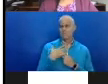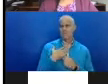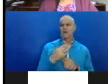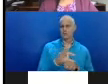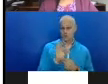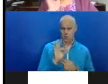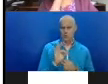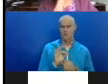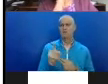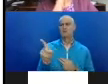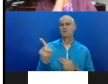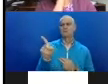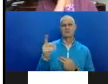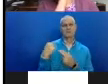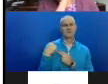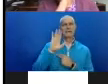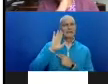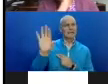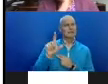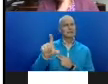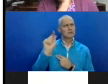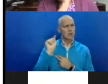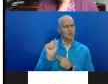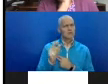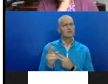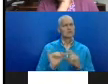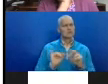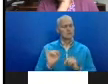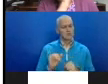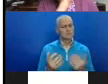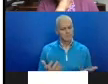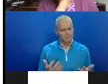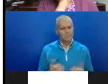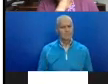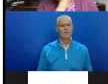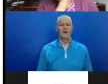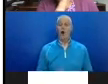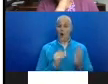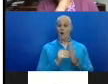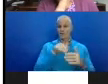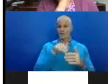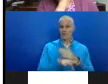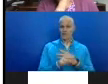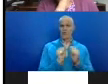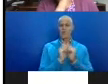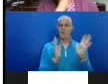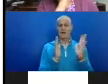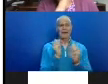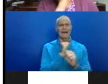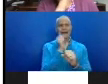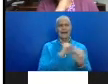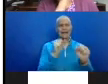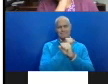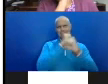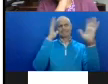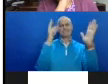people are responsible for their choices. I'll talk more about that in a bit. And also, they often come in without any template for taking